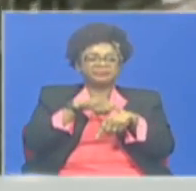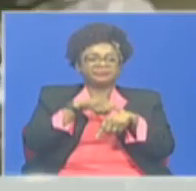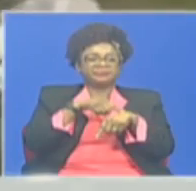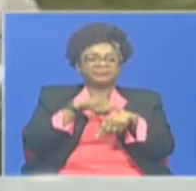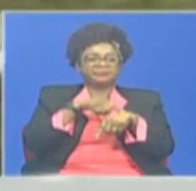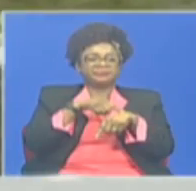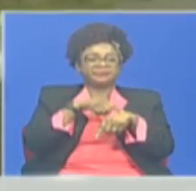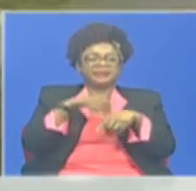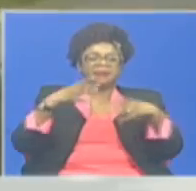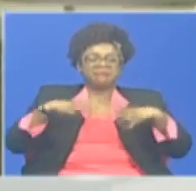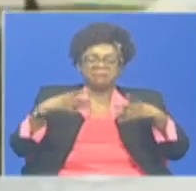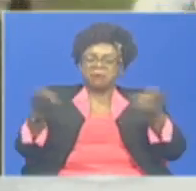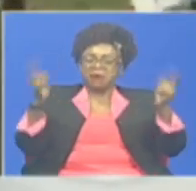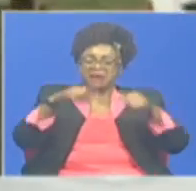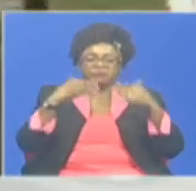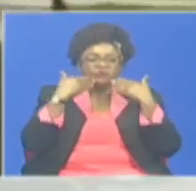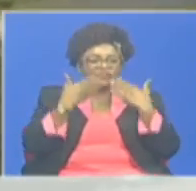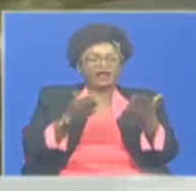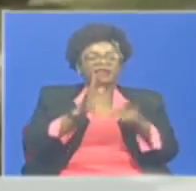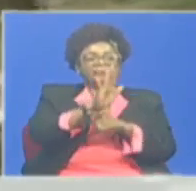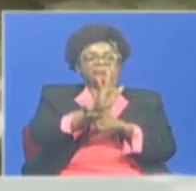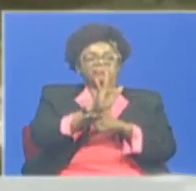him. We'll be right back.